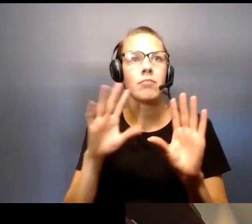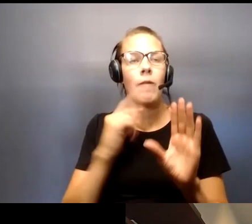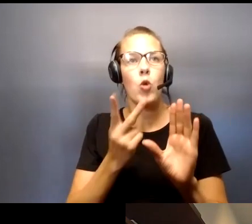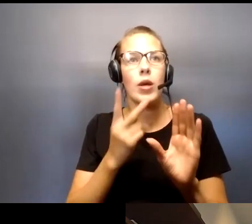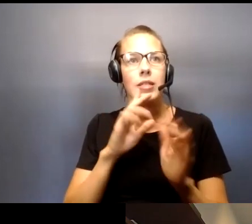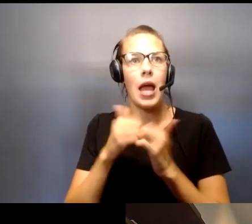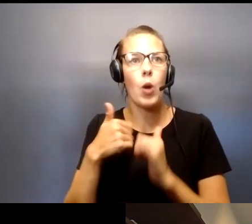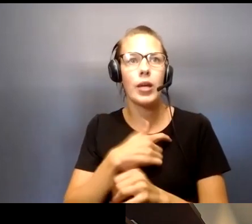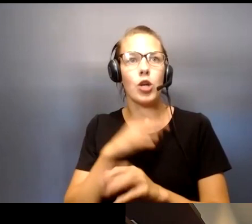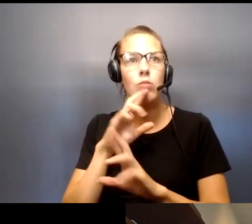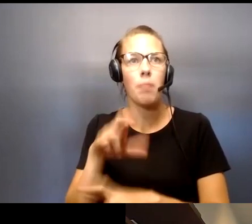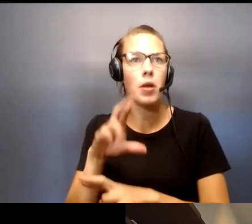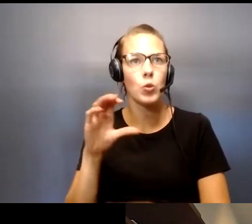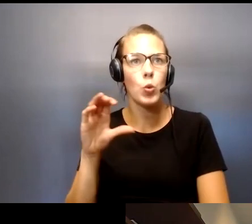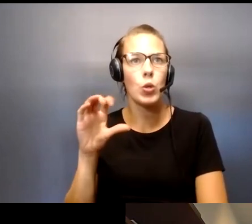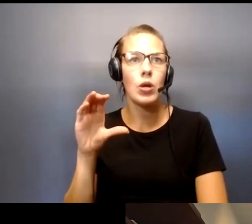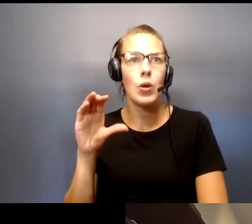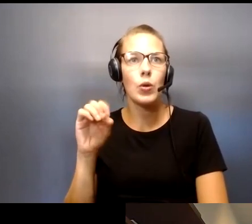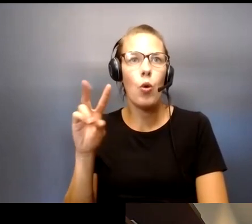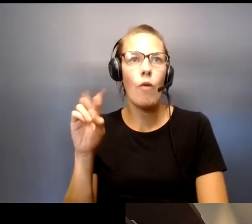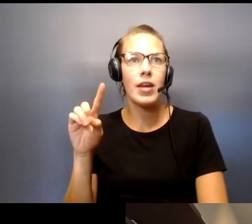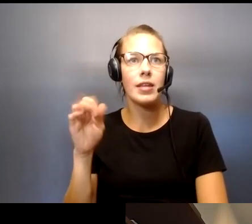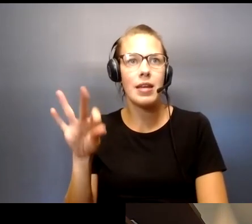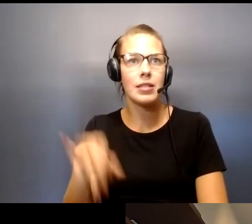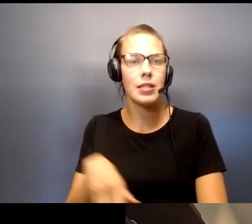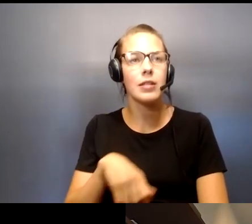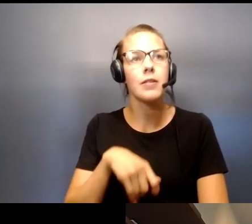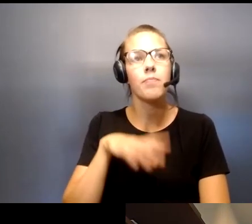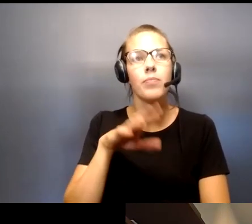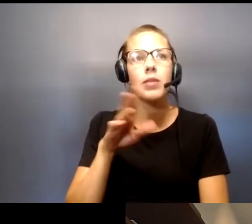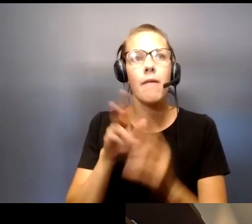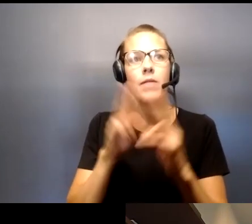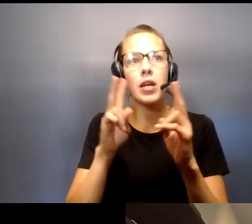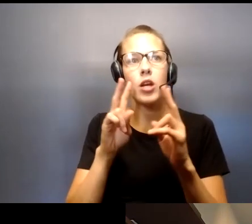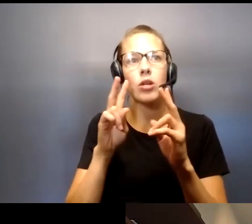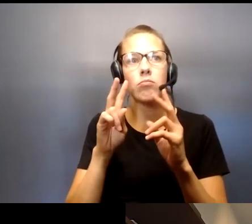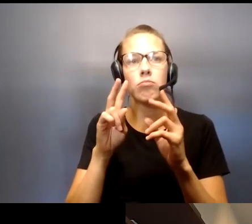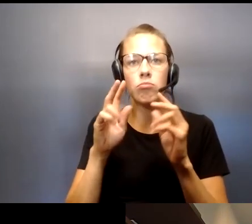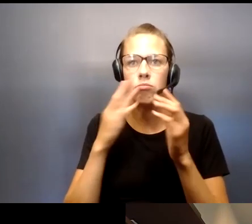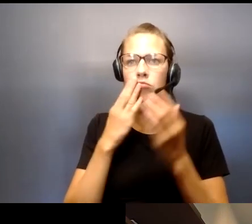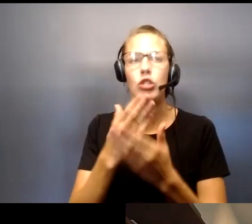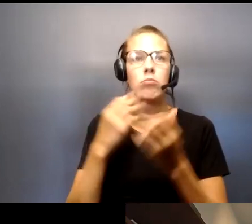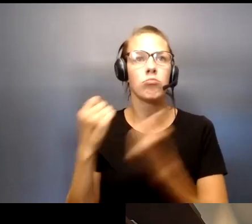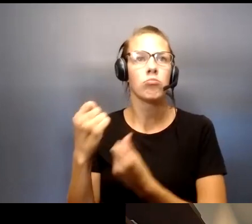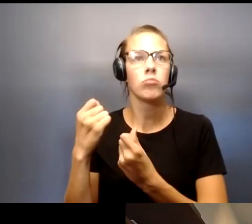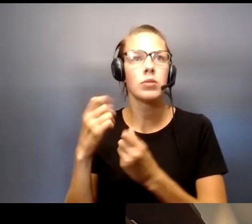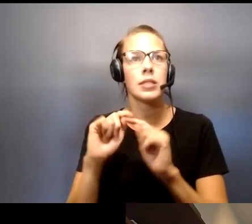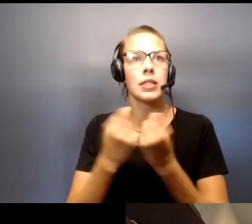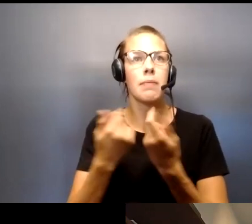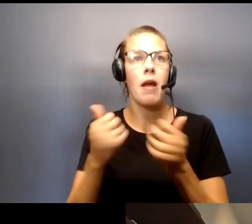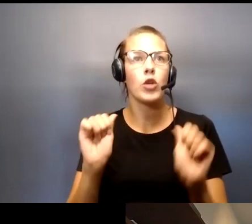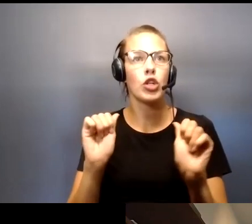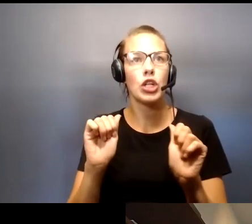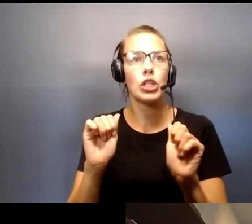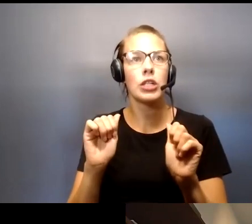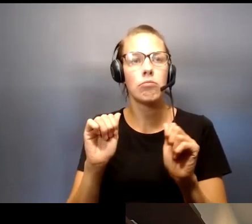we're responding to COVID-19. So it's been a very robust team effort. It's been